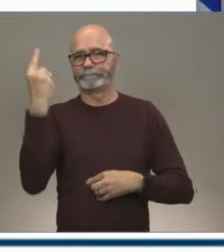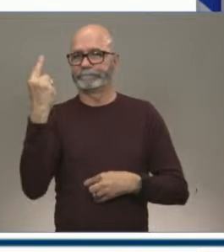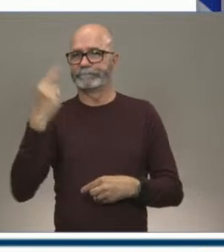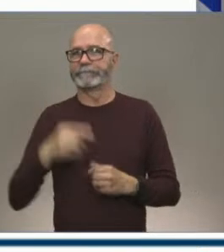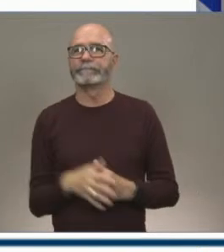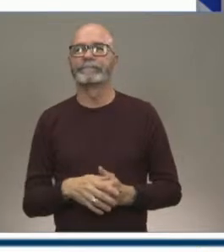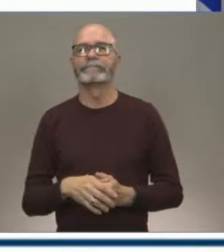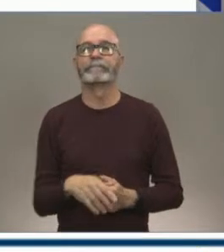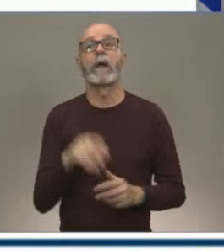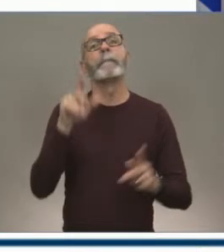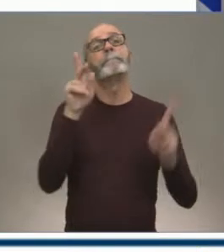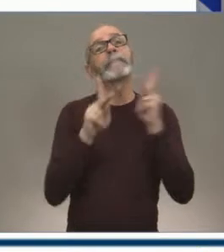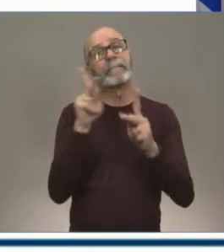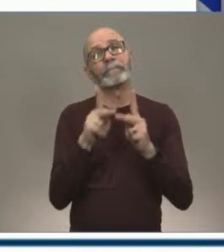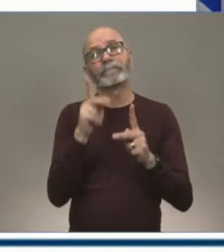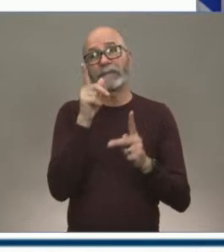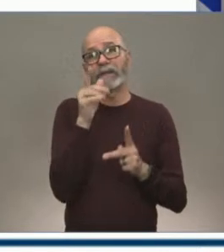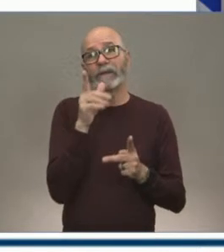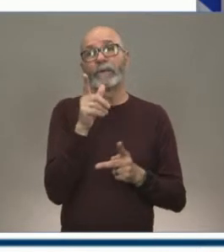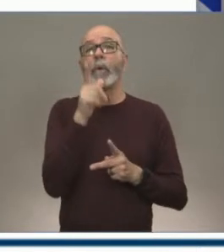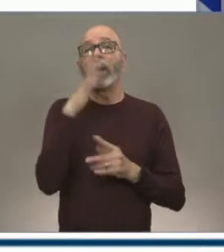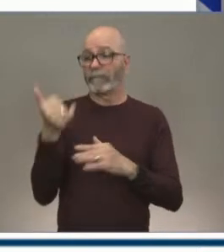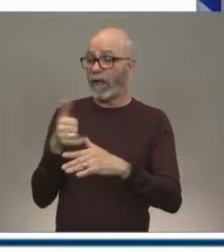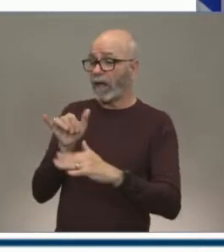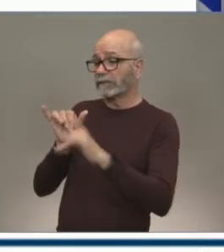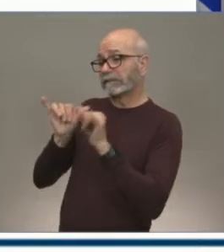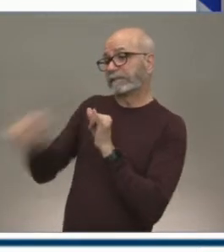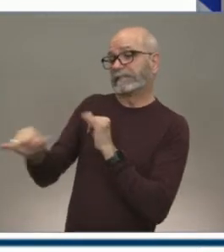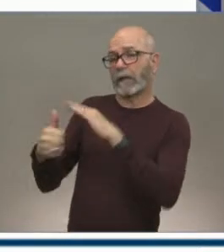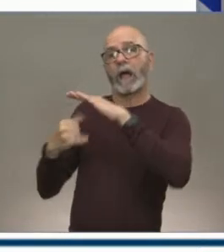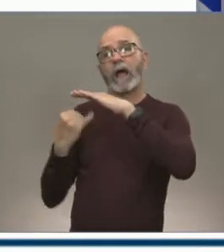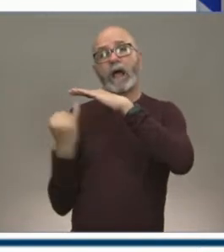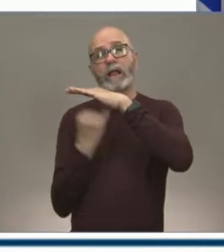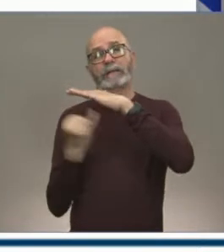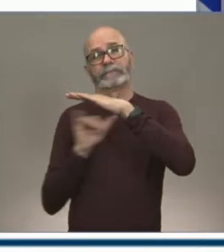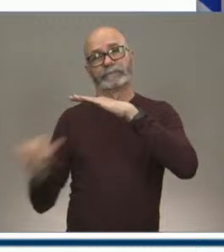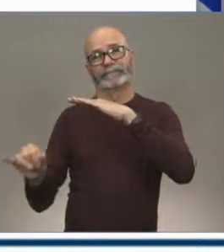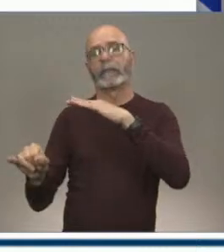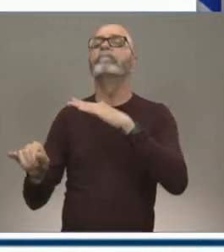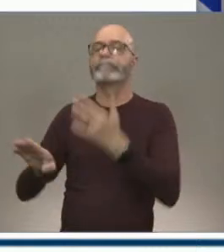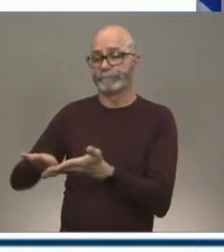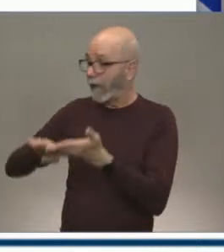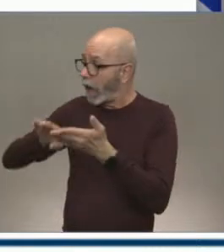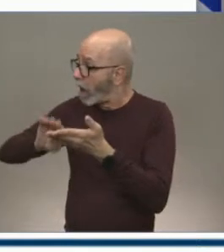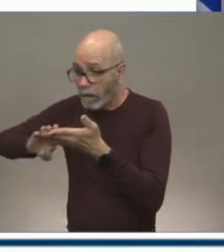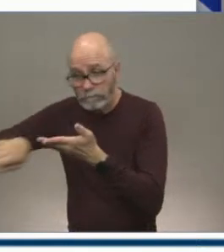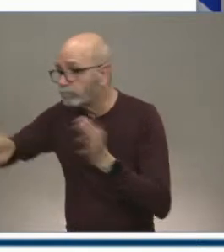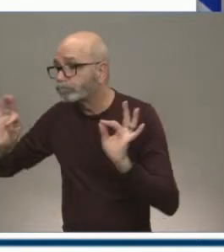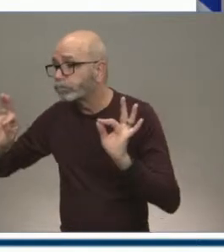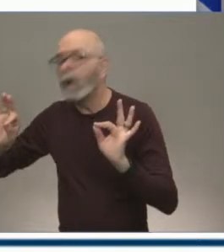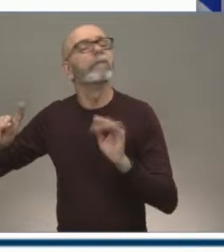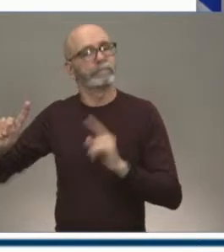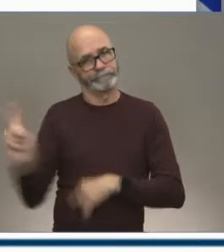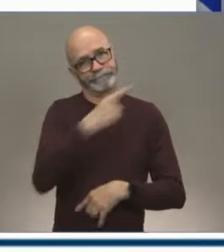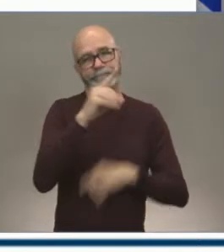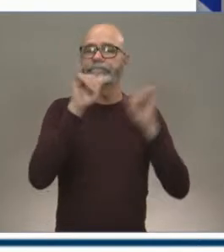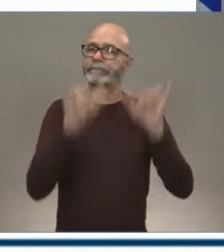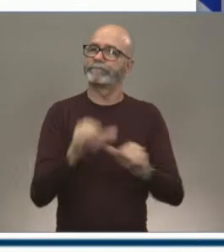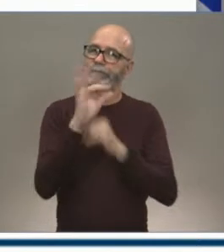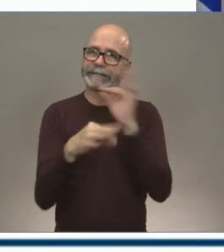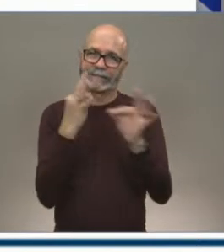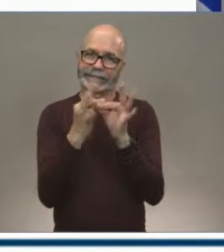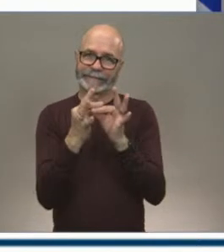14-day self-isolation requirement. Our vaccine program continues to roll out. In the last couple of days,